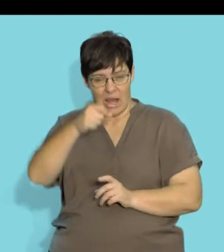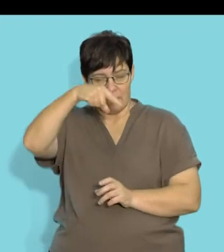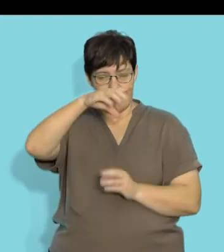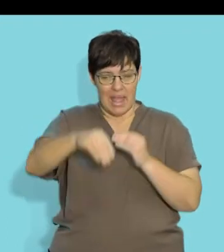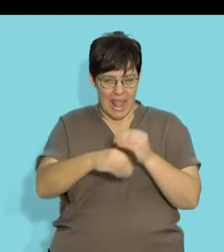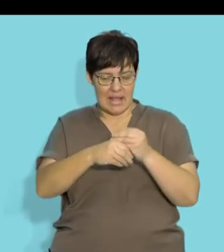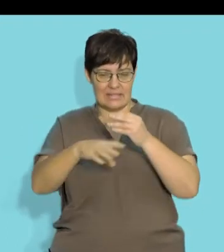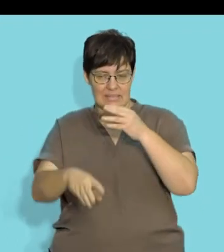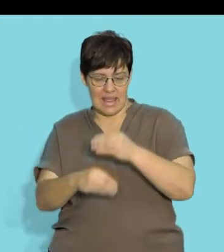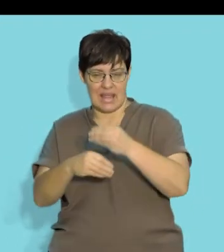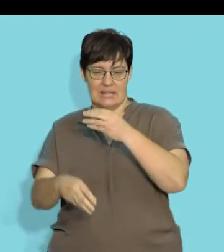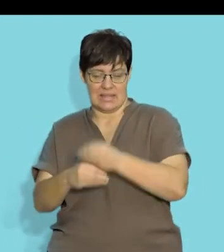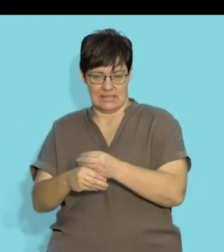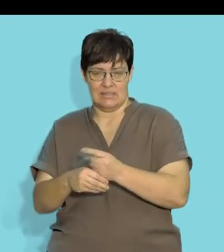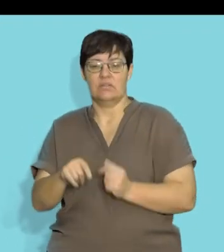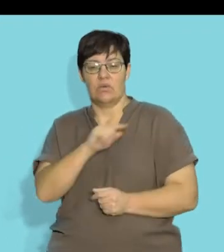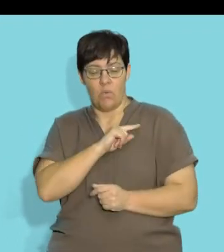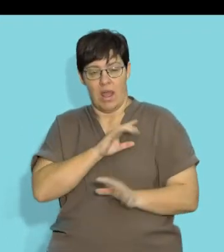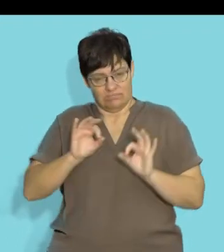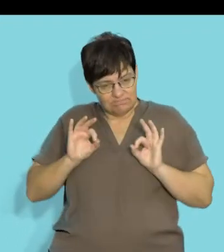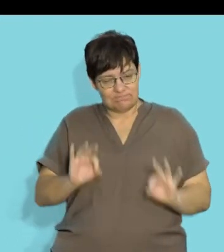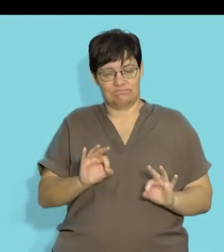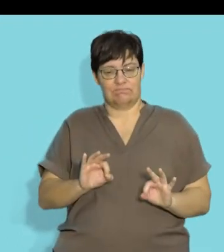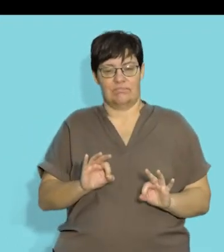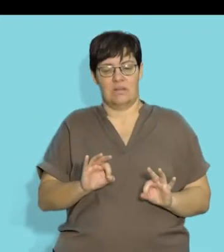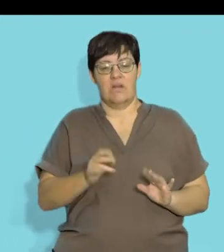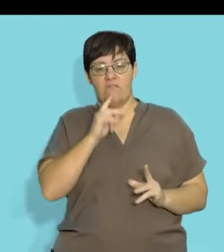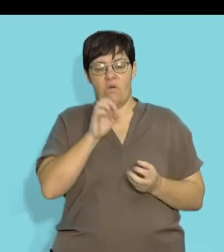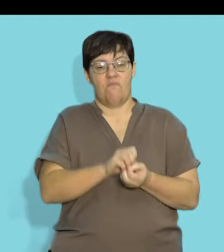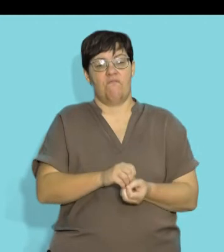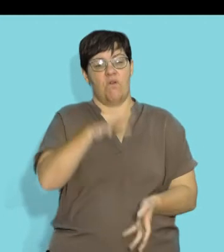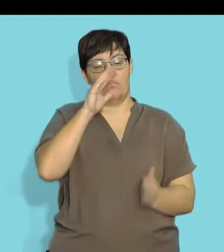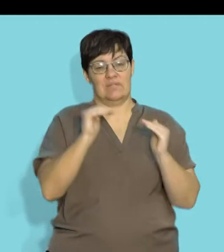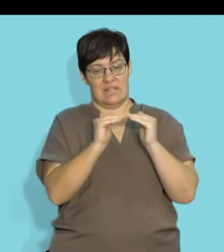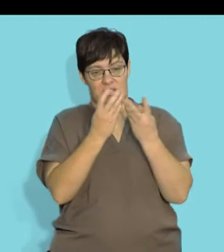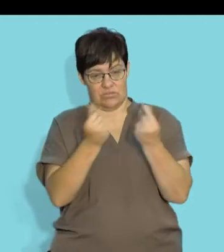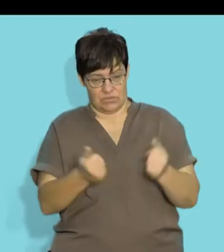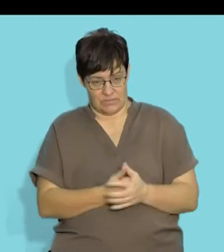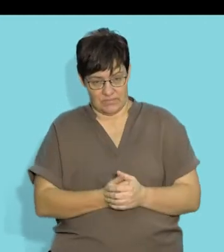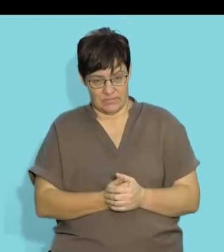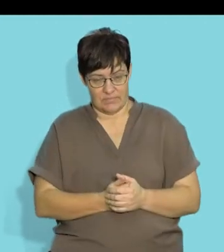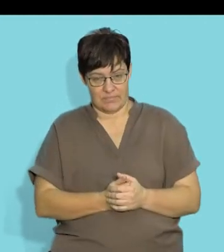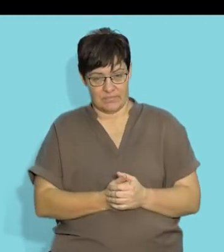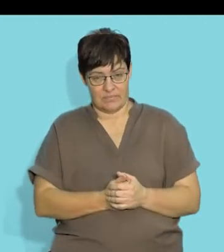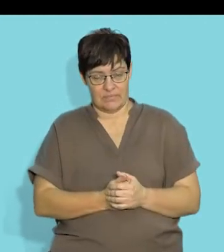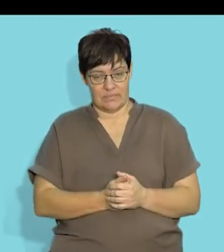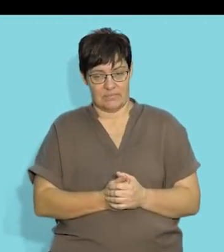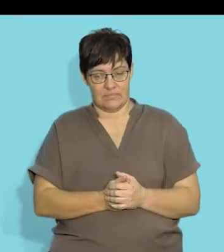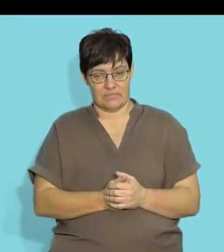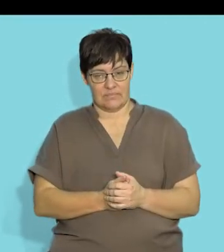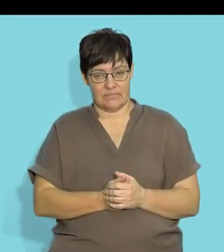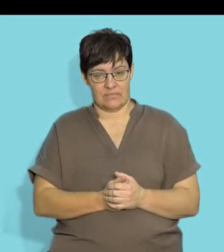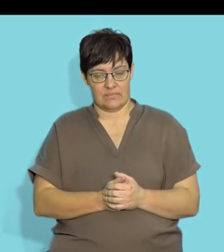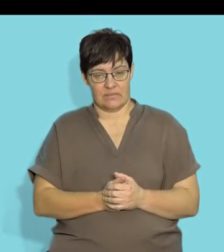small amounts, so that we also address the issue of accuracy in terms of the volume of the standard solution. Okay,